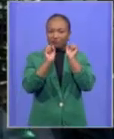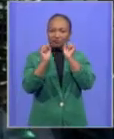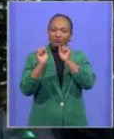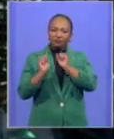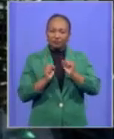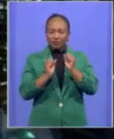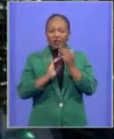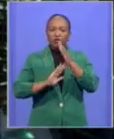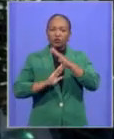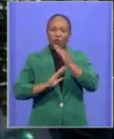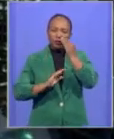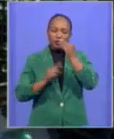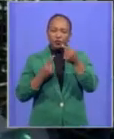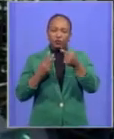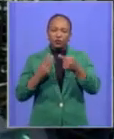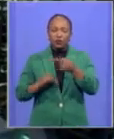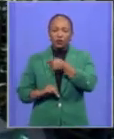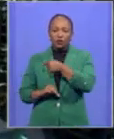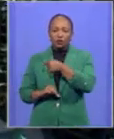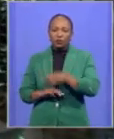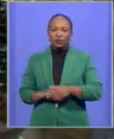re di thakgole ka dihlooho tsa tsona.